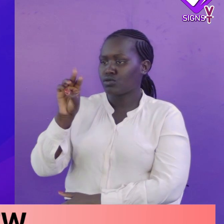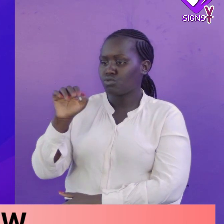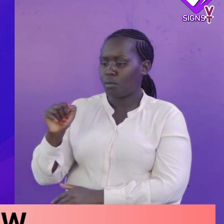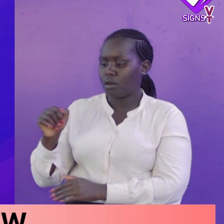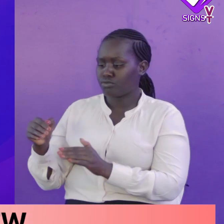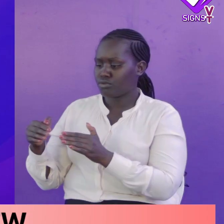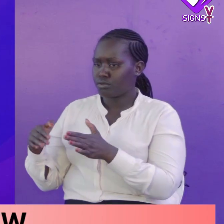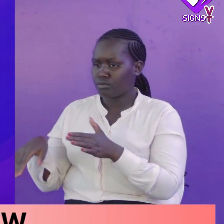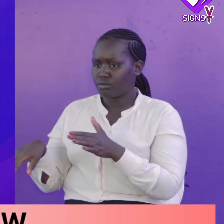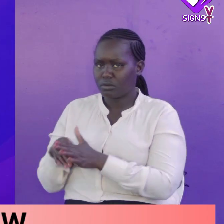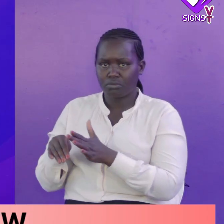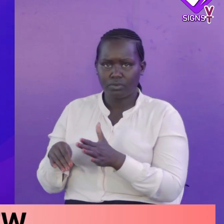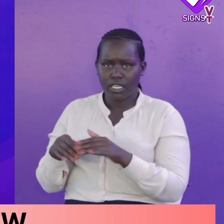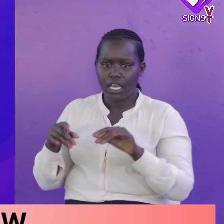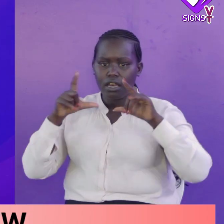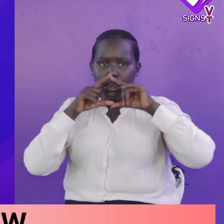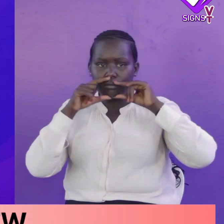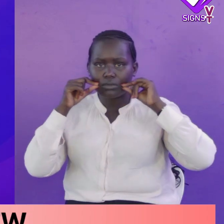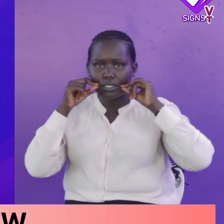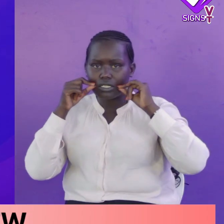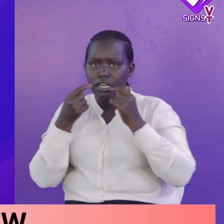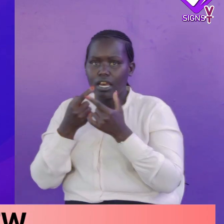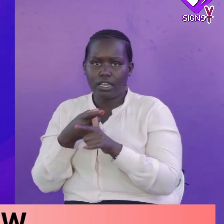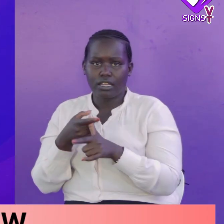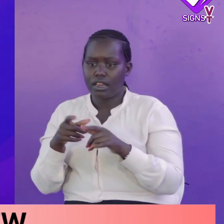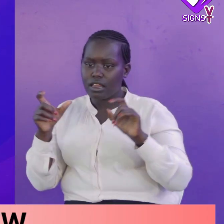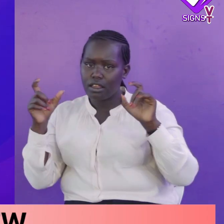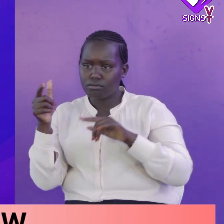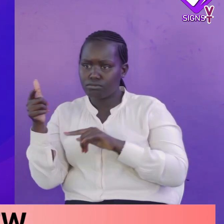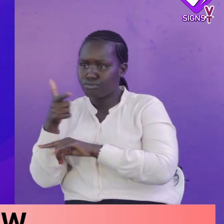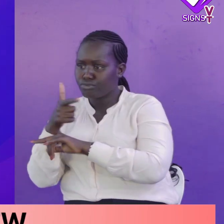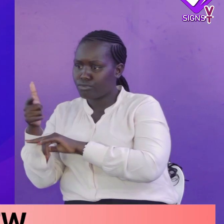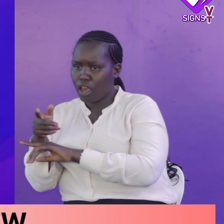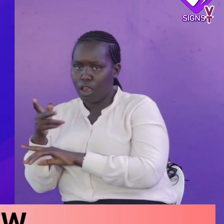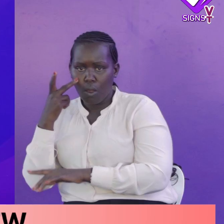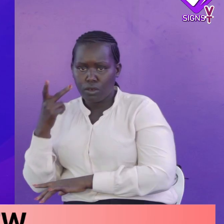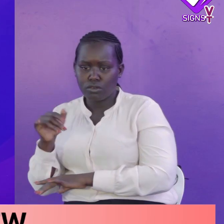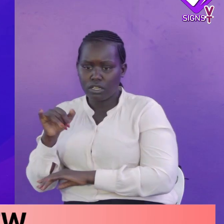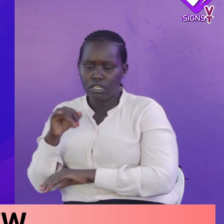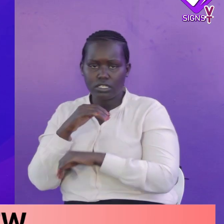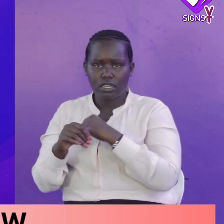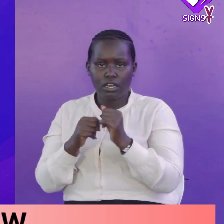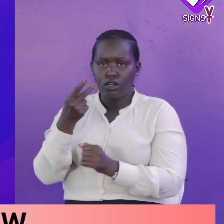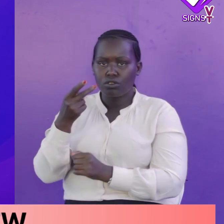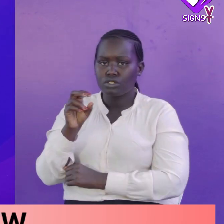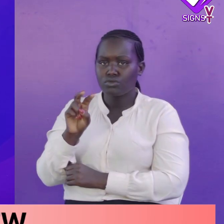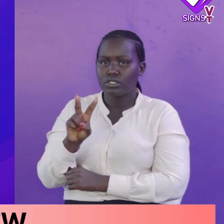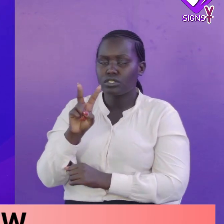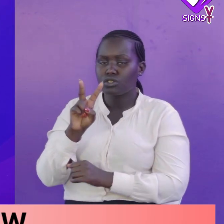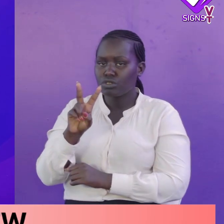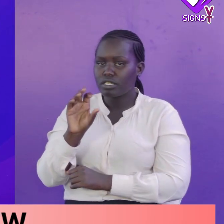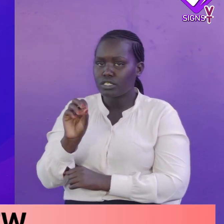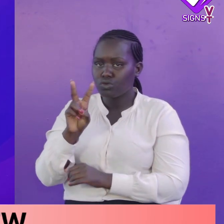cat, and the camera saw him. He had to be suspended. That was, I think, the 2022-2023 season. Yeah.